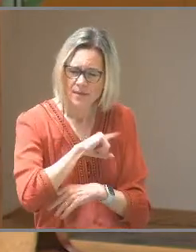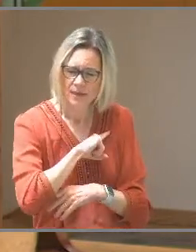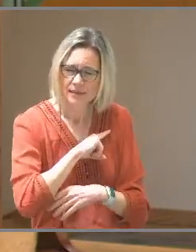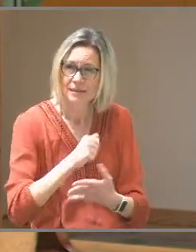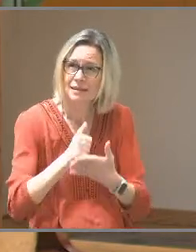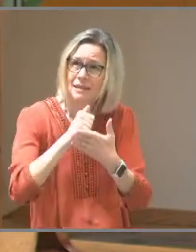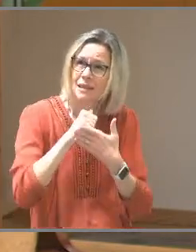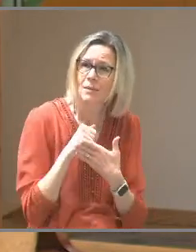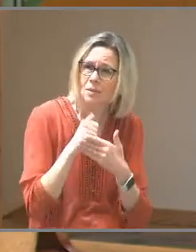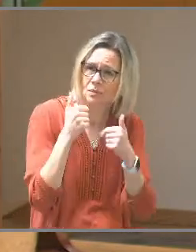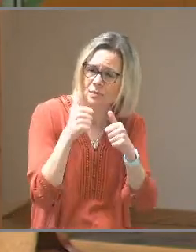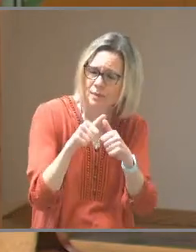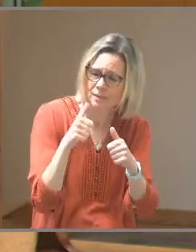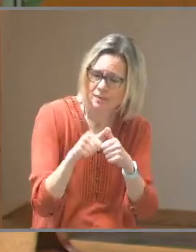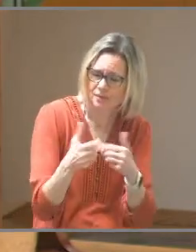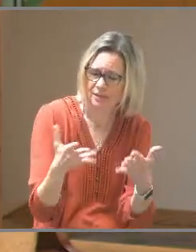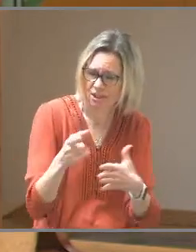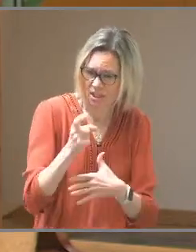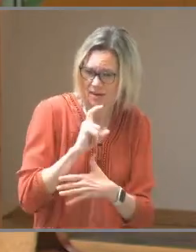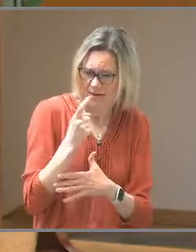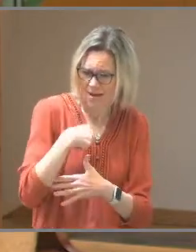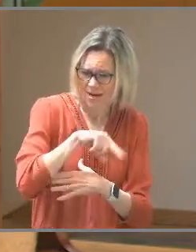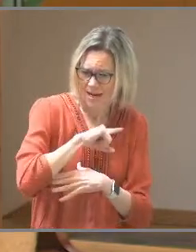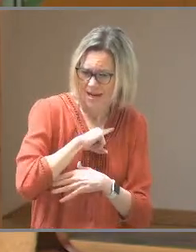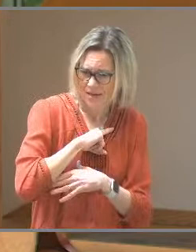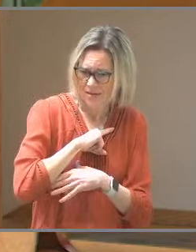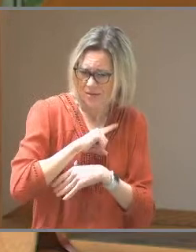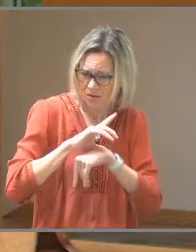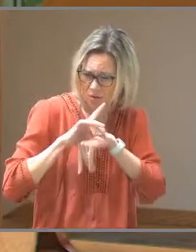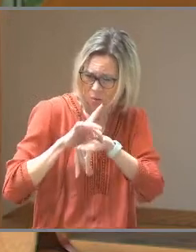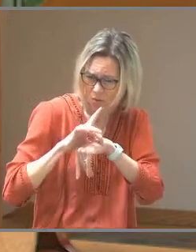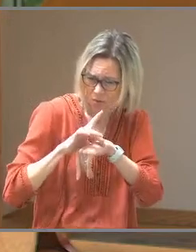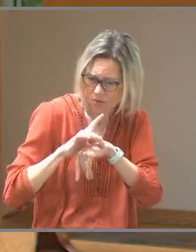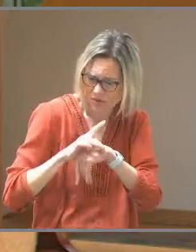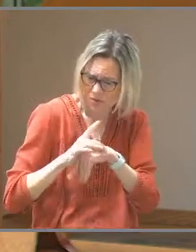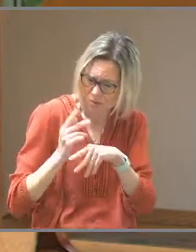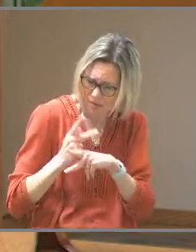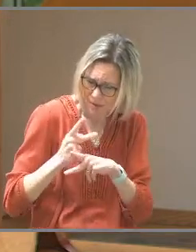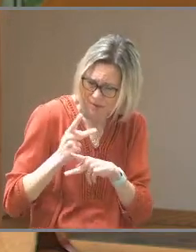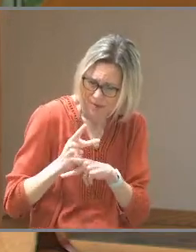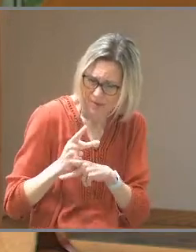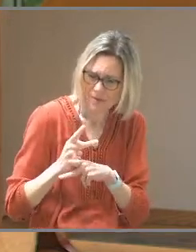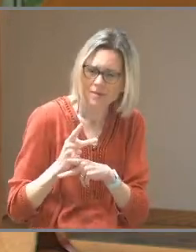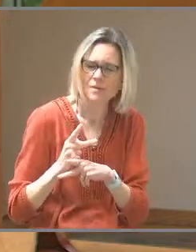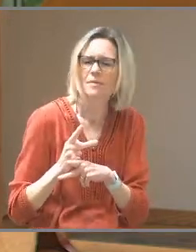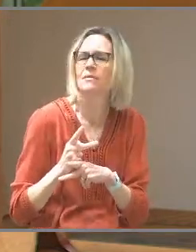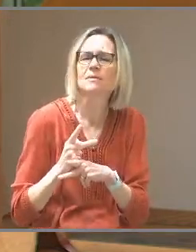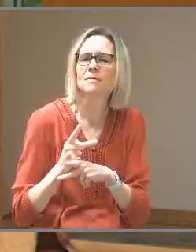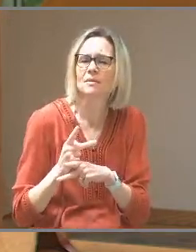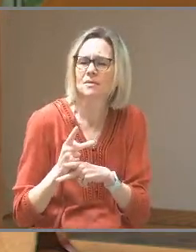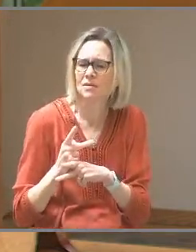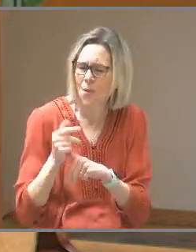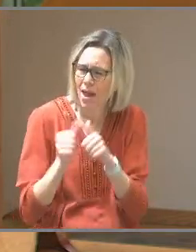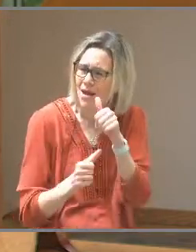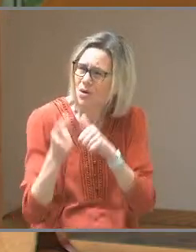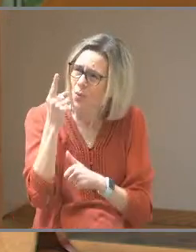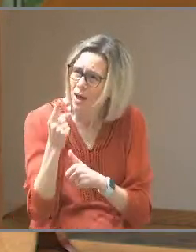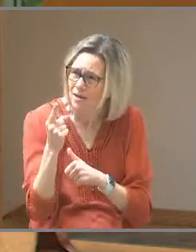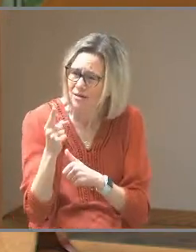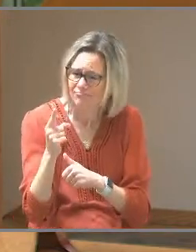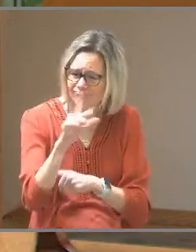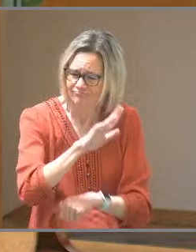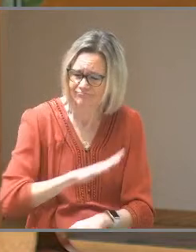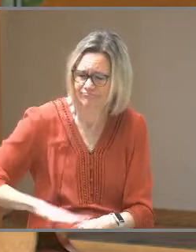us to remember that you have given us to earth to take care of so that everyone everywhere